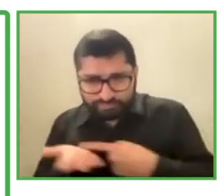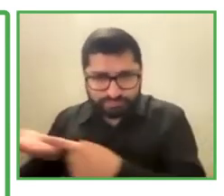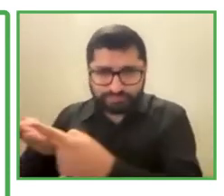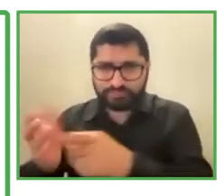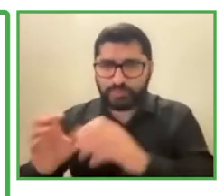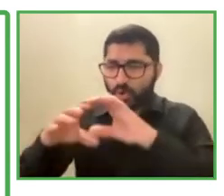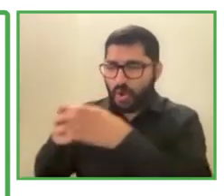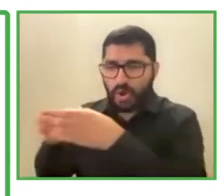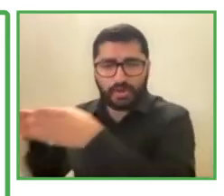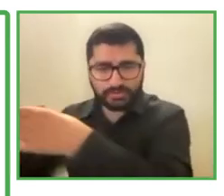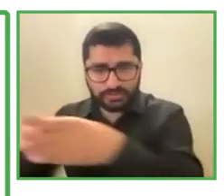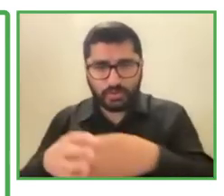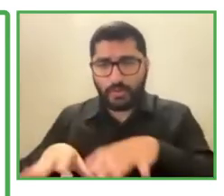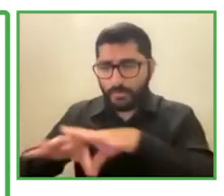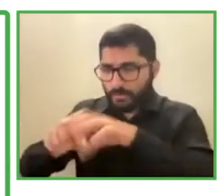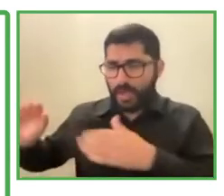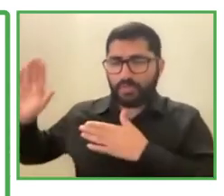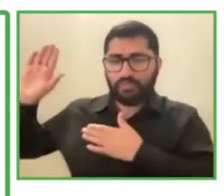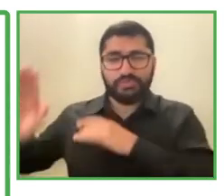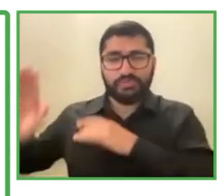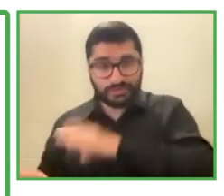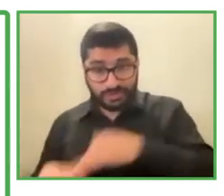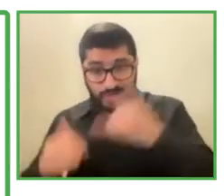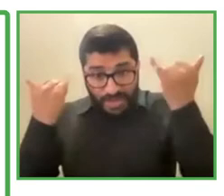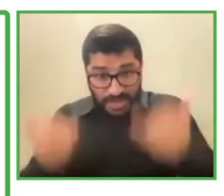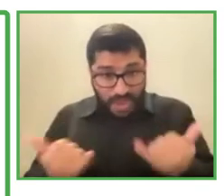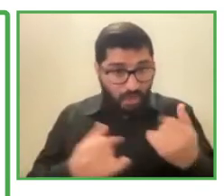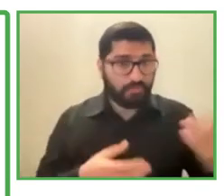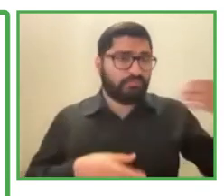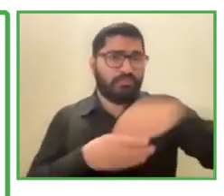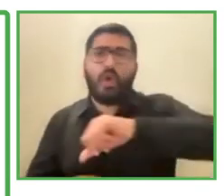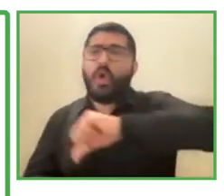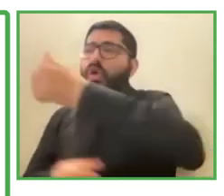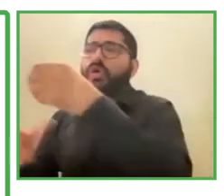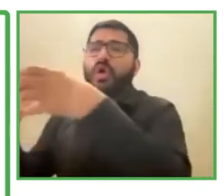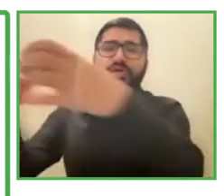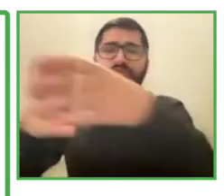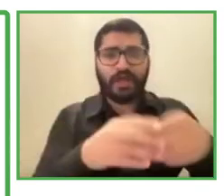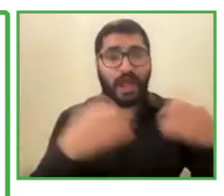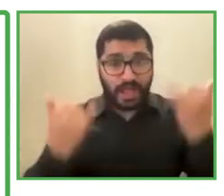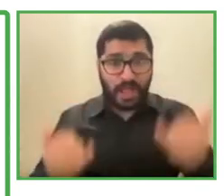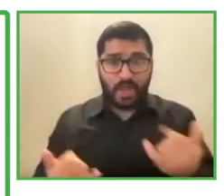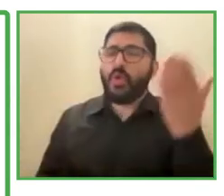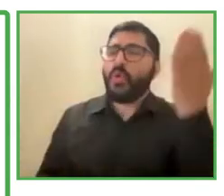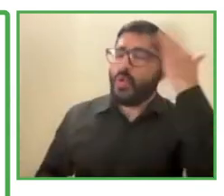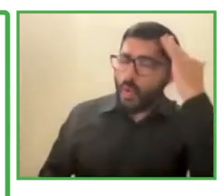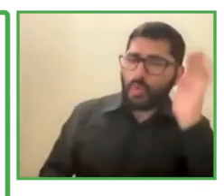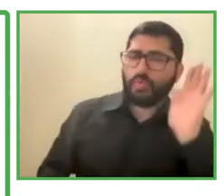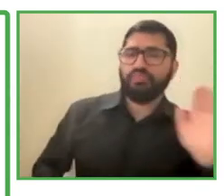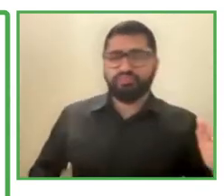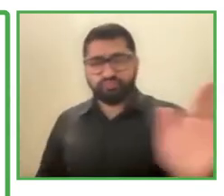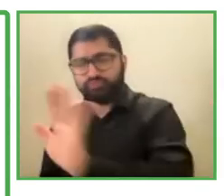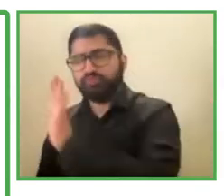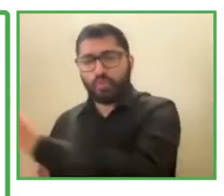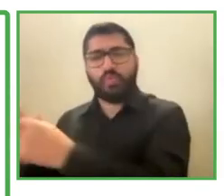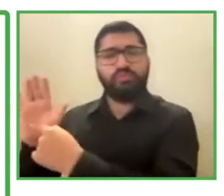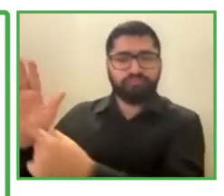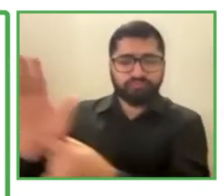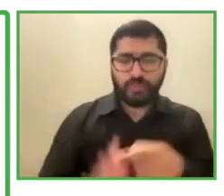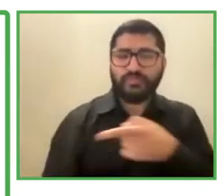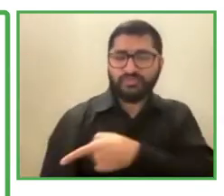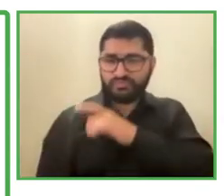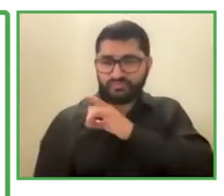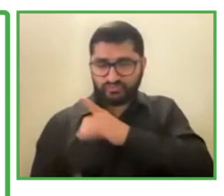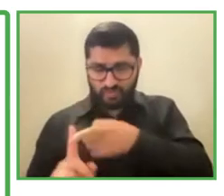of companies and people with disabilities. Up next, we'll know the delegates of these projects and the important stakeholders